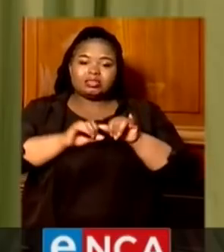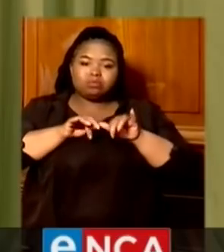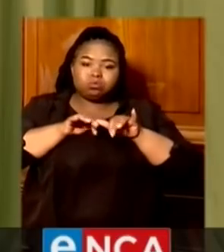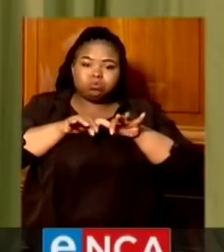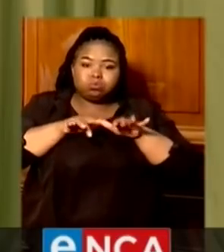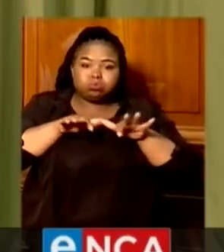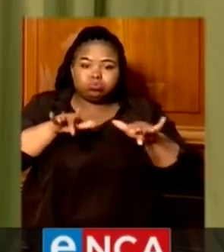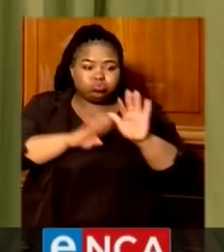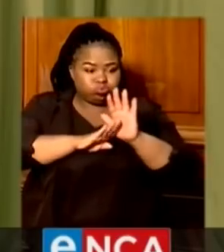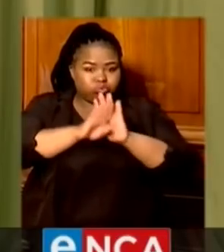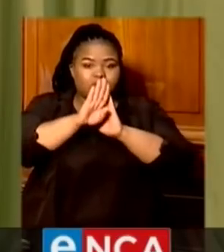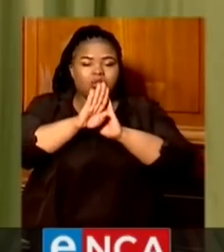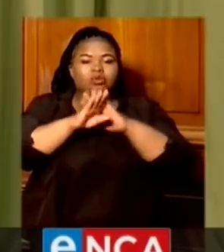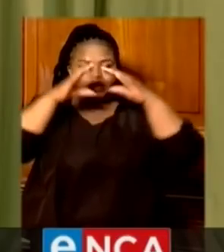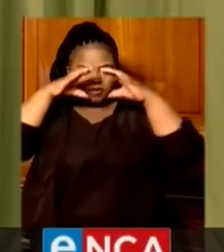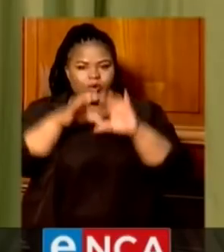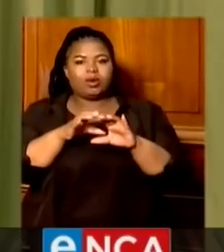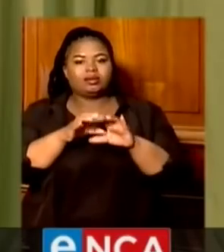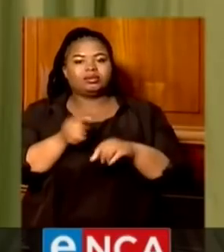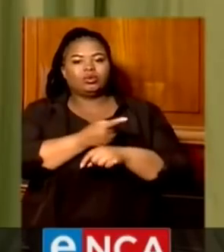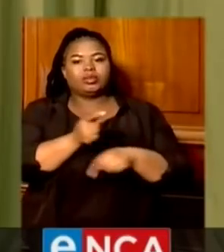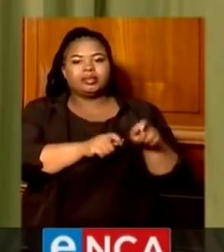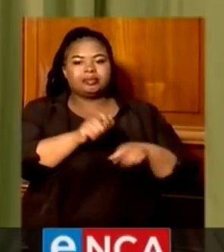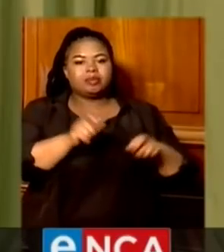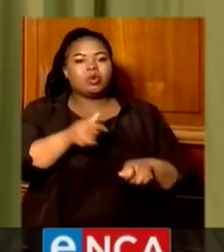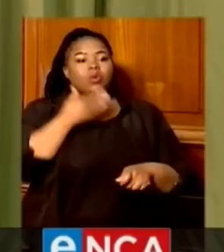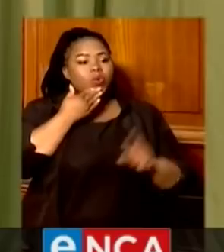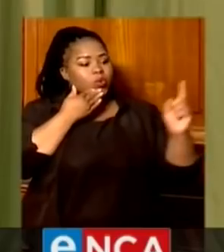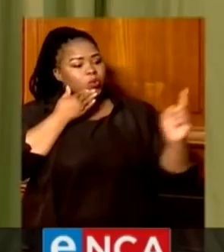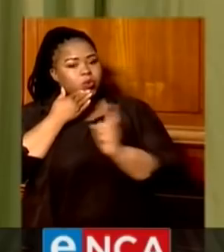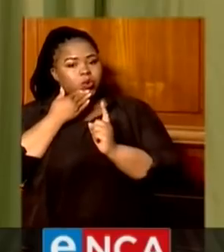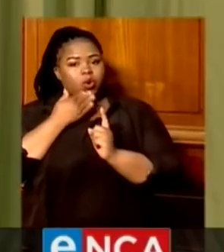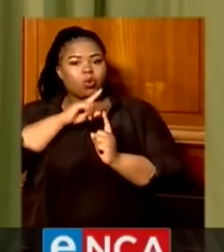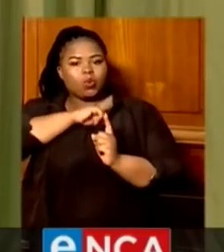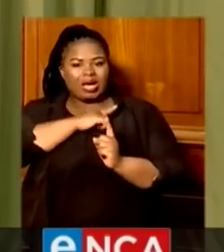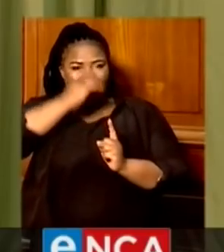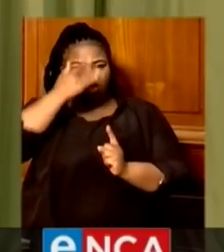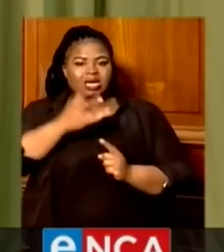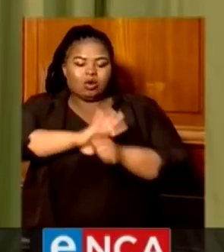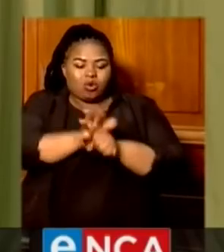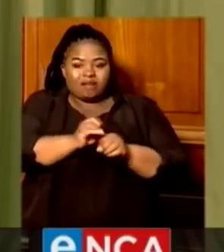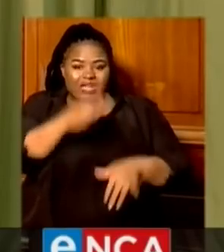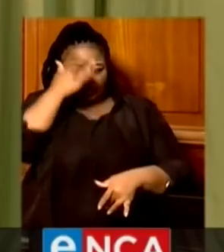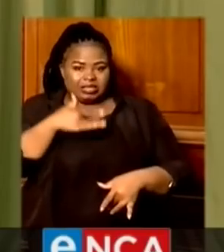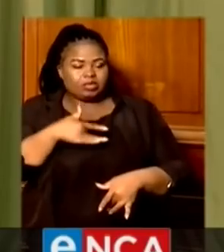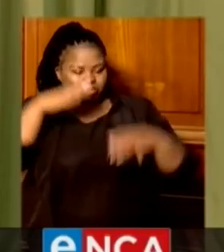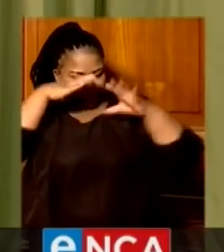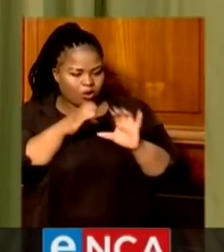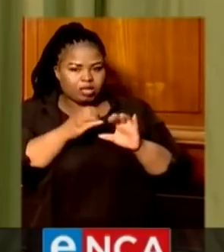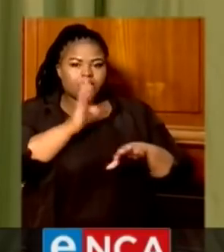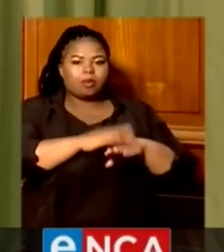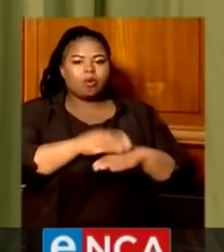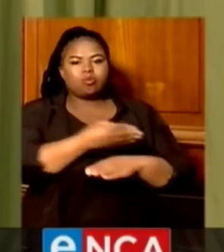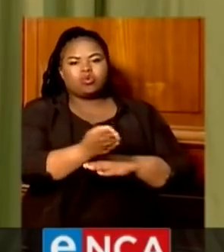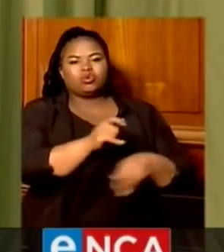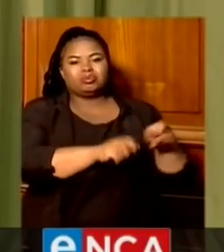of problems, and that is the increasing numbers of those who are coming through. And they will be needing urgent attention, and we